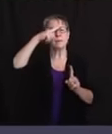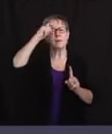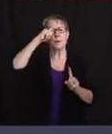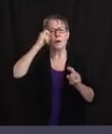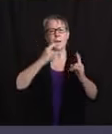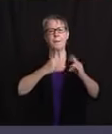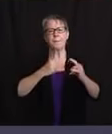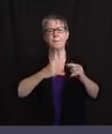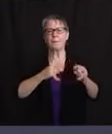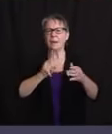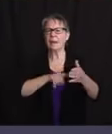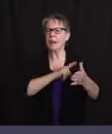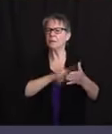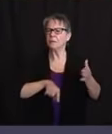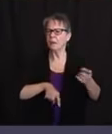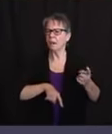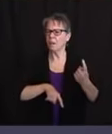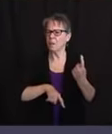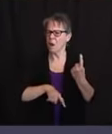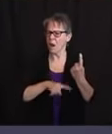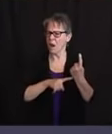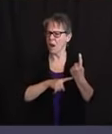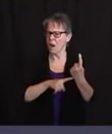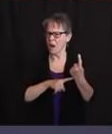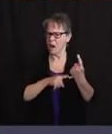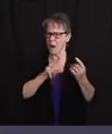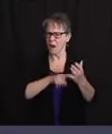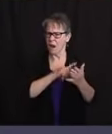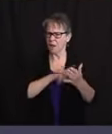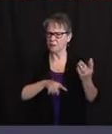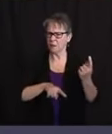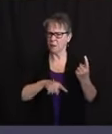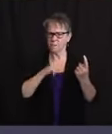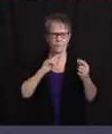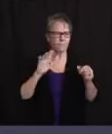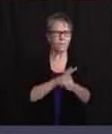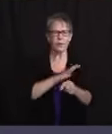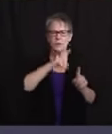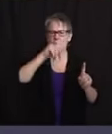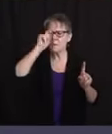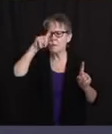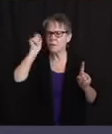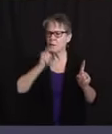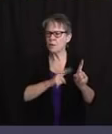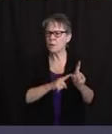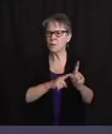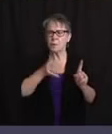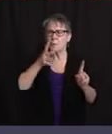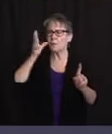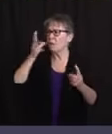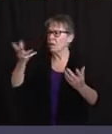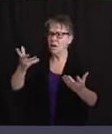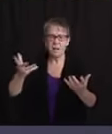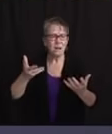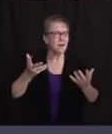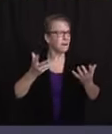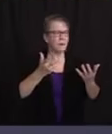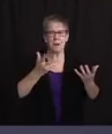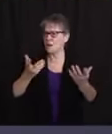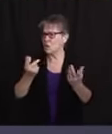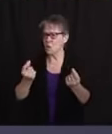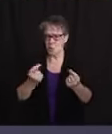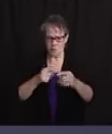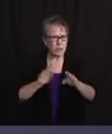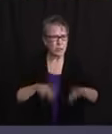many parents are trying to make arrangements for the summer, unsure of if this is going to happen. Do you think any kind of summer camp can happen